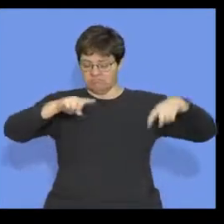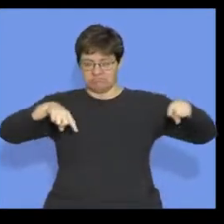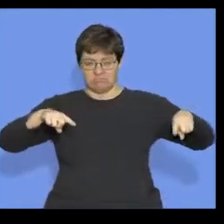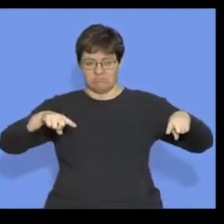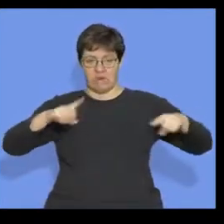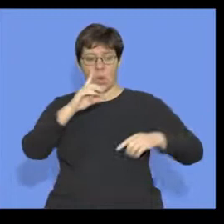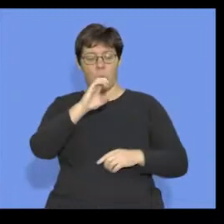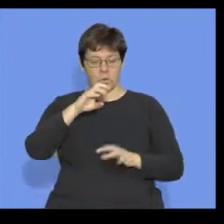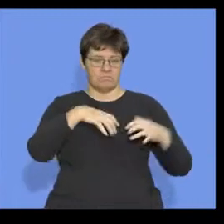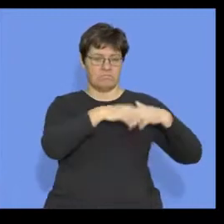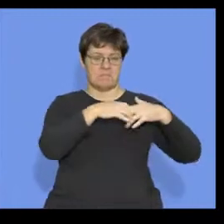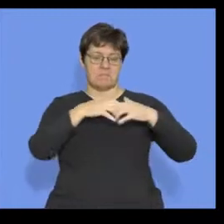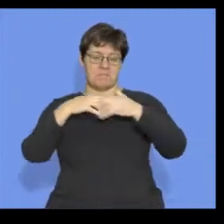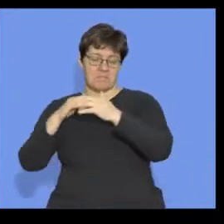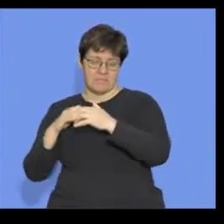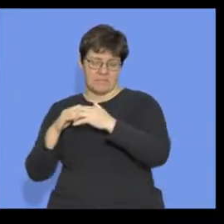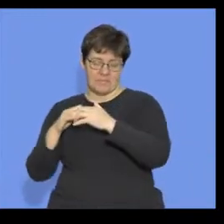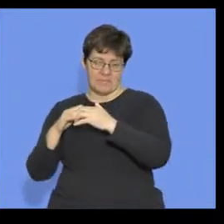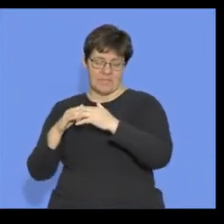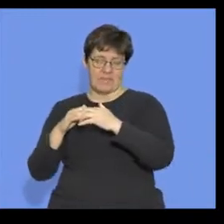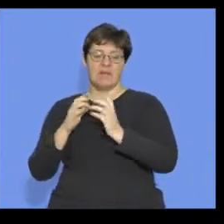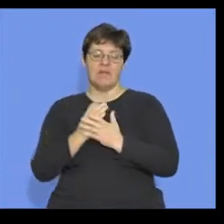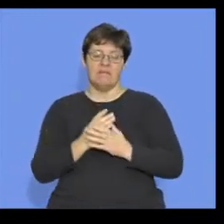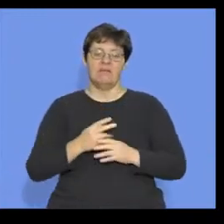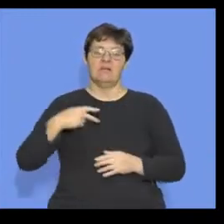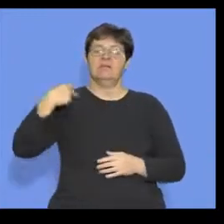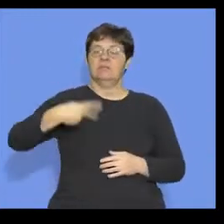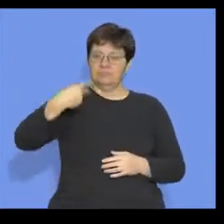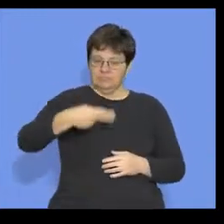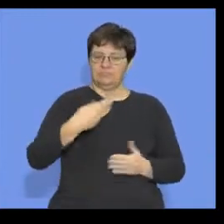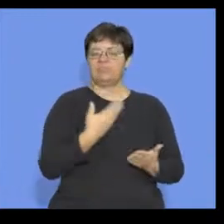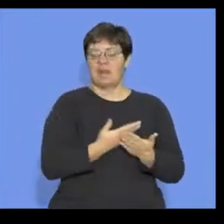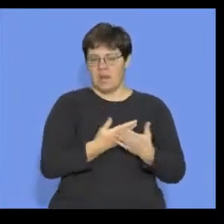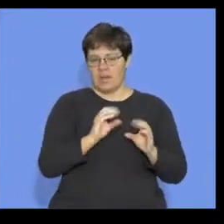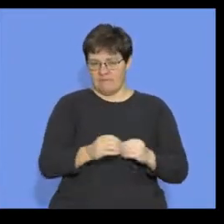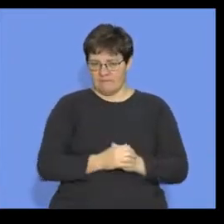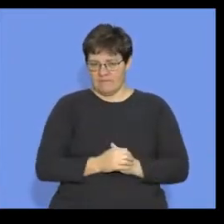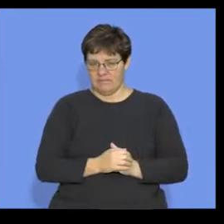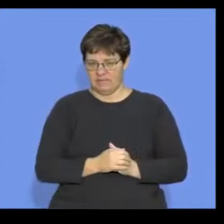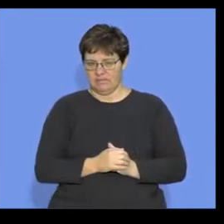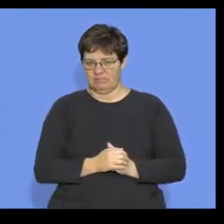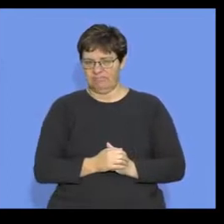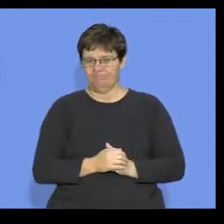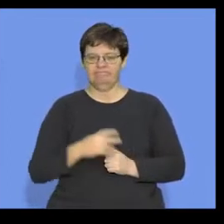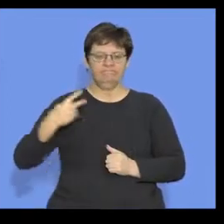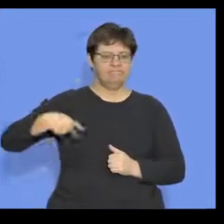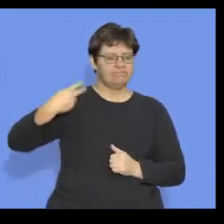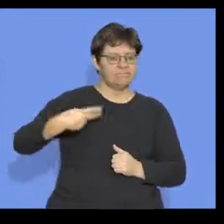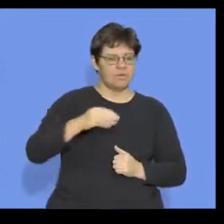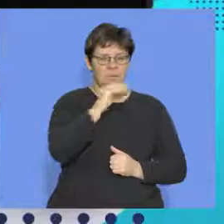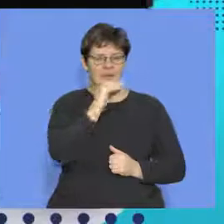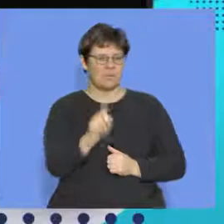can be formed if repetition is allowed. We have defined what is repetition